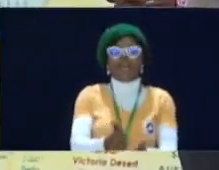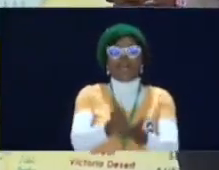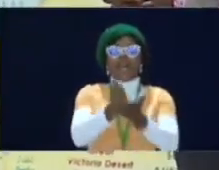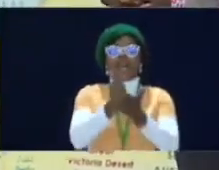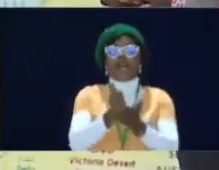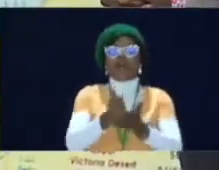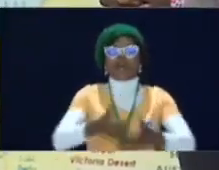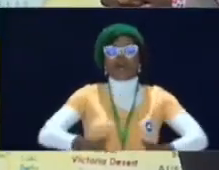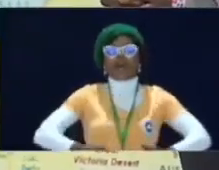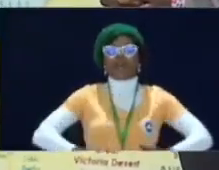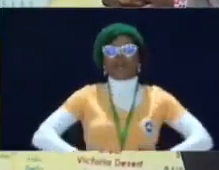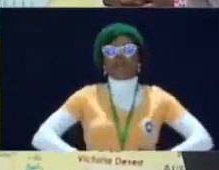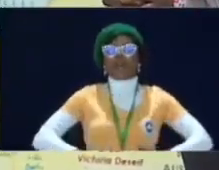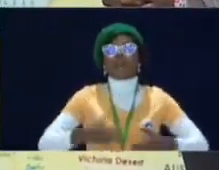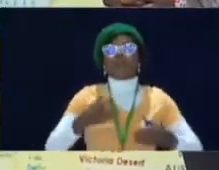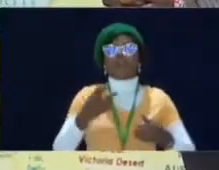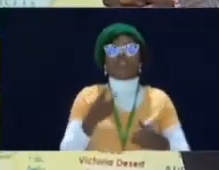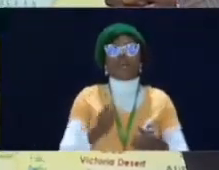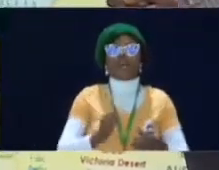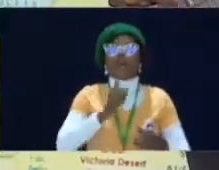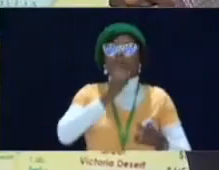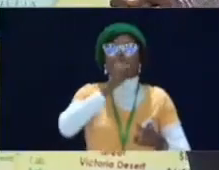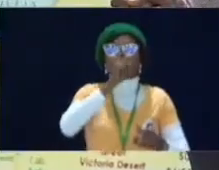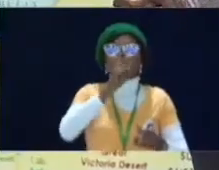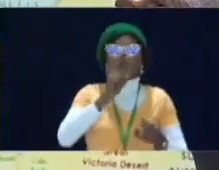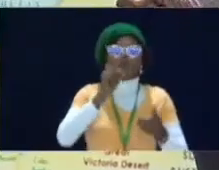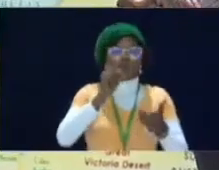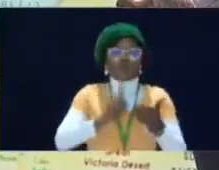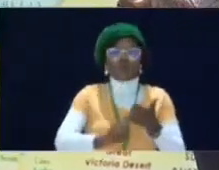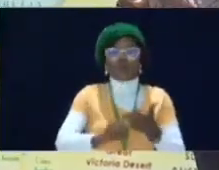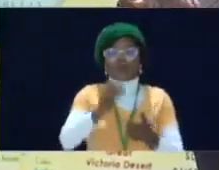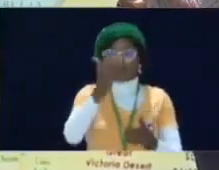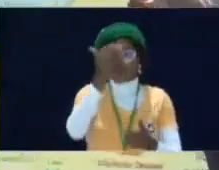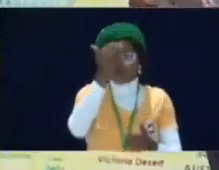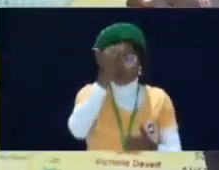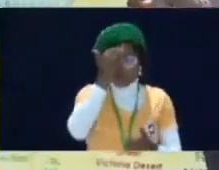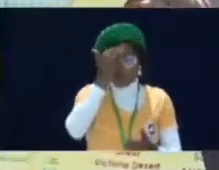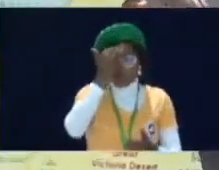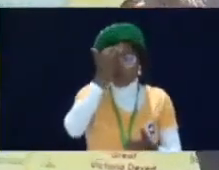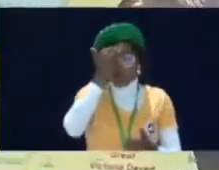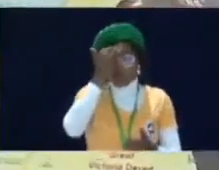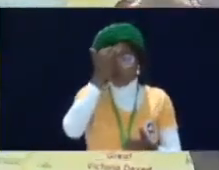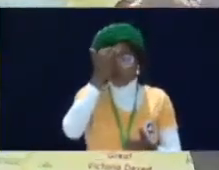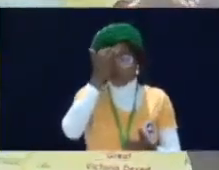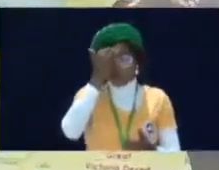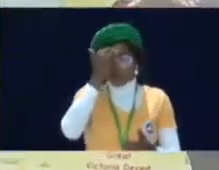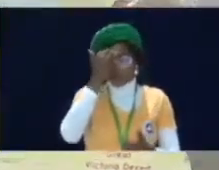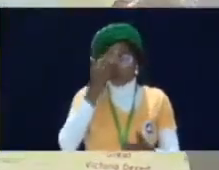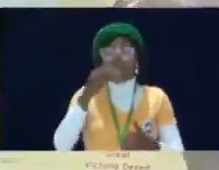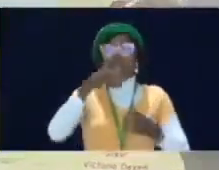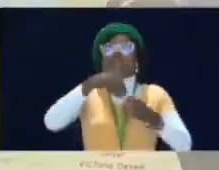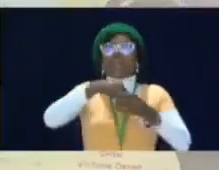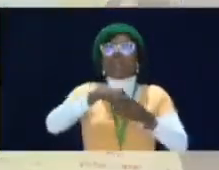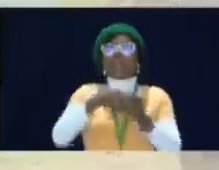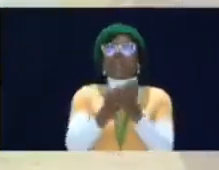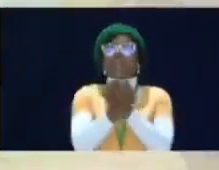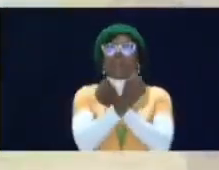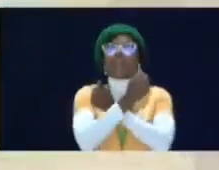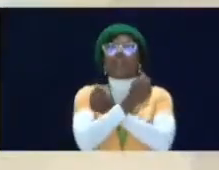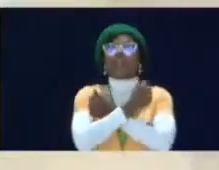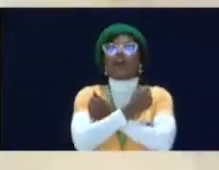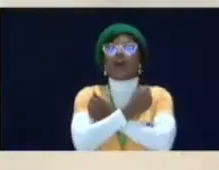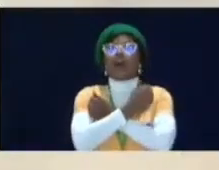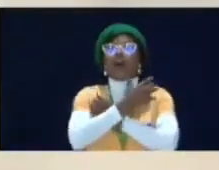leaders help I use the truth to know